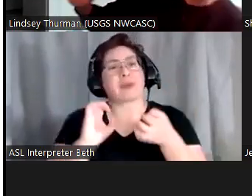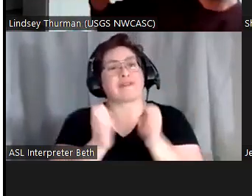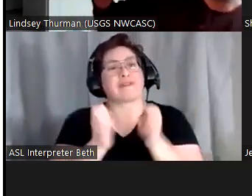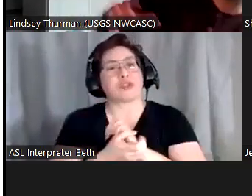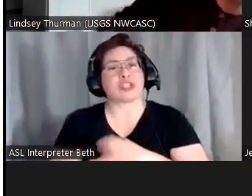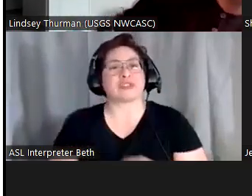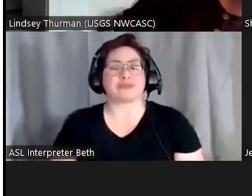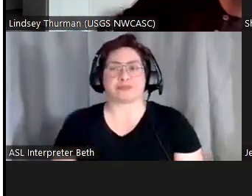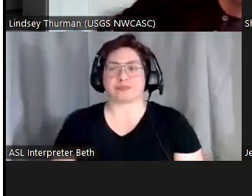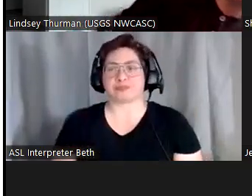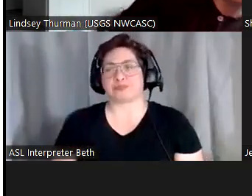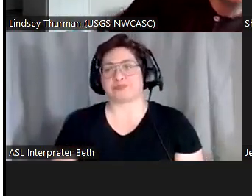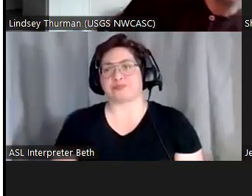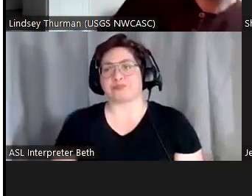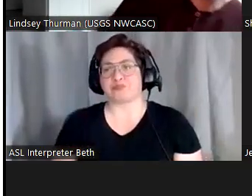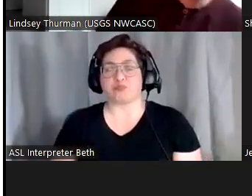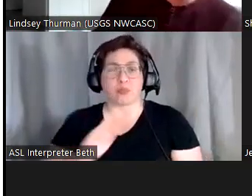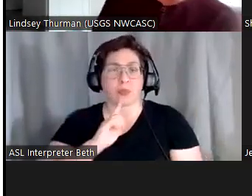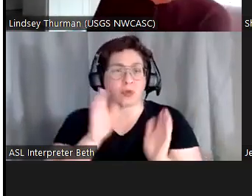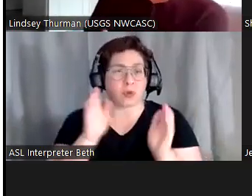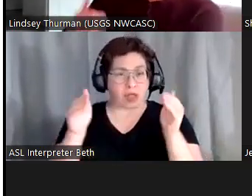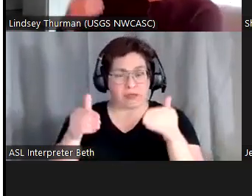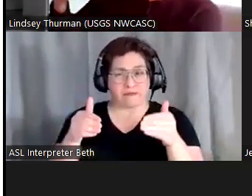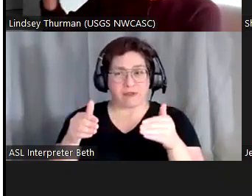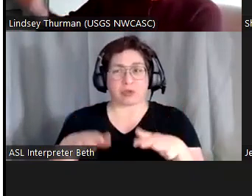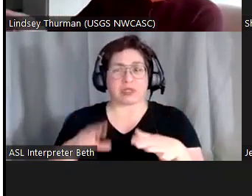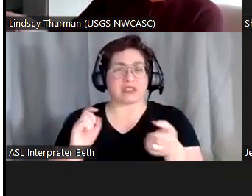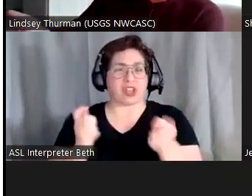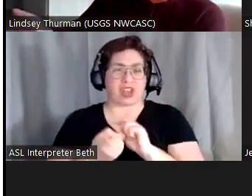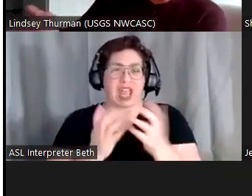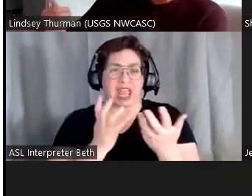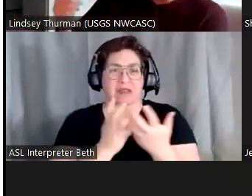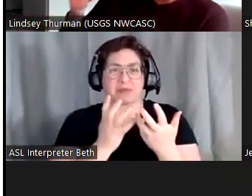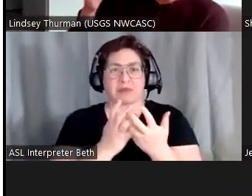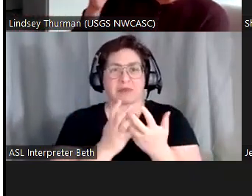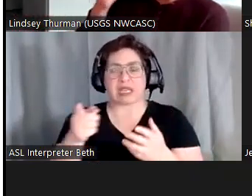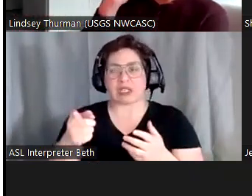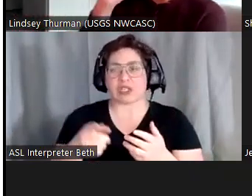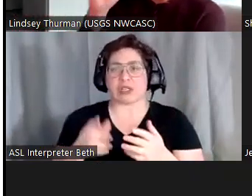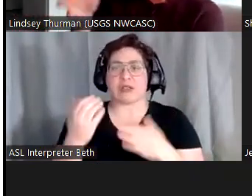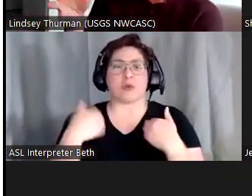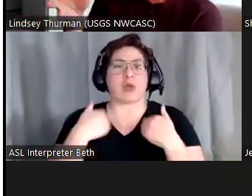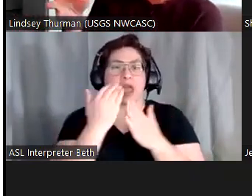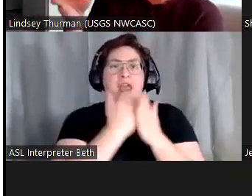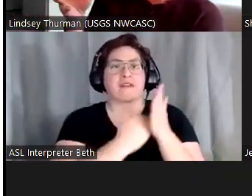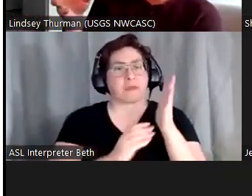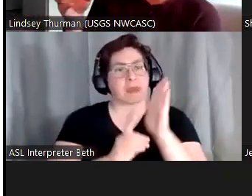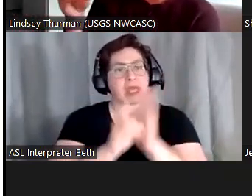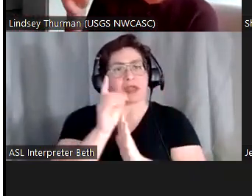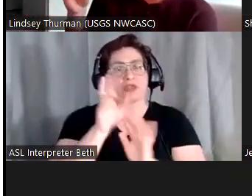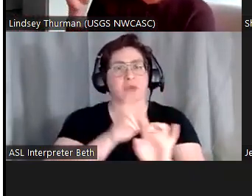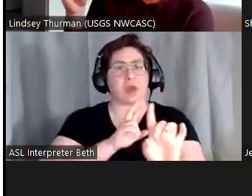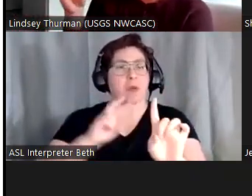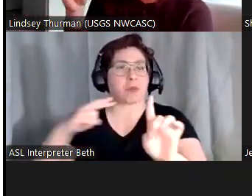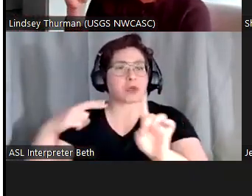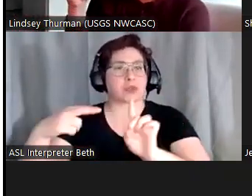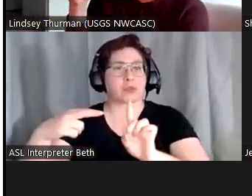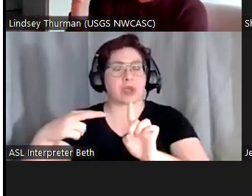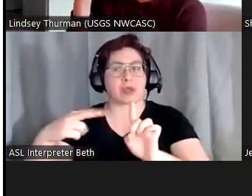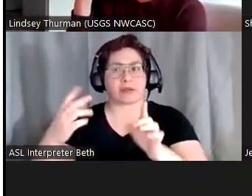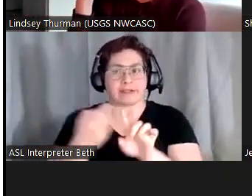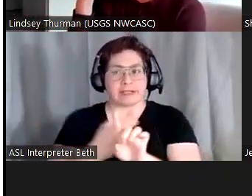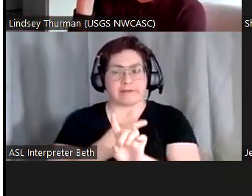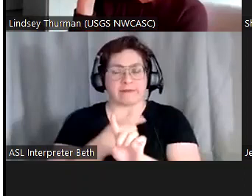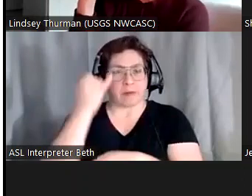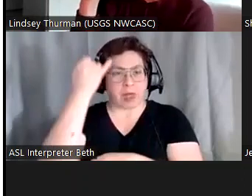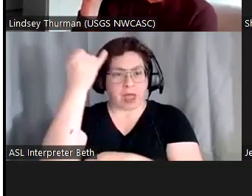And to really focus in on this adaptation side of things, we've got this menu that we developed, and our perspective on that was born out of this